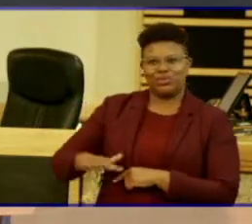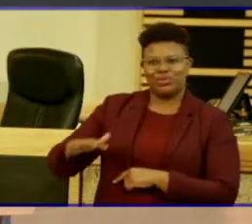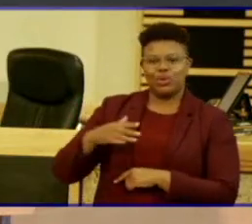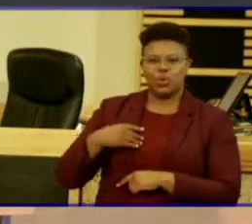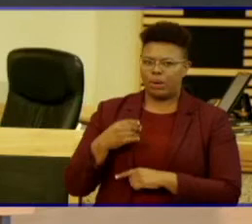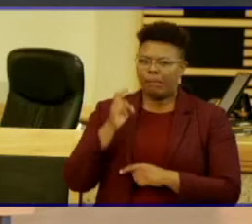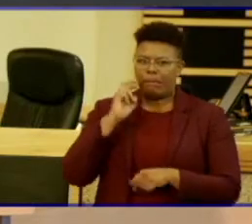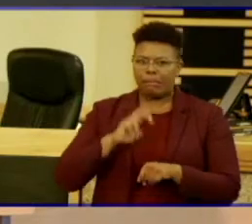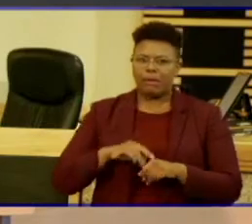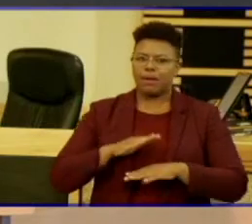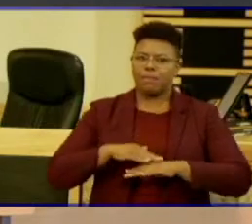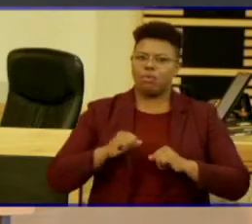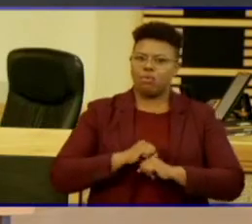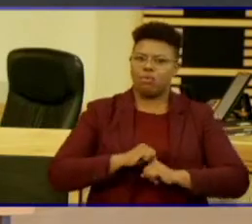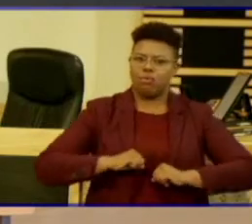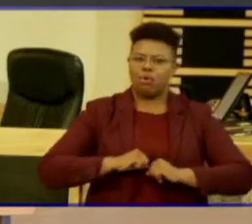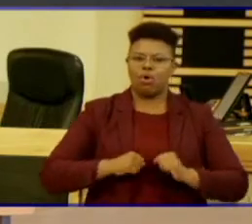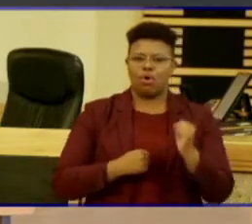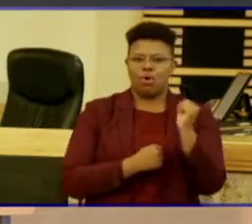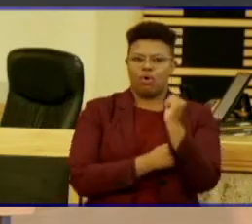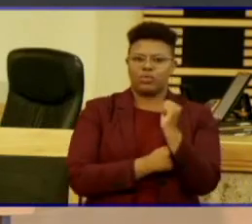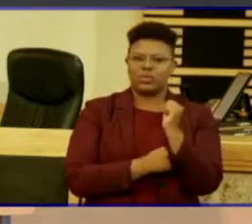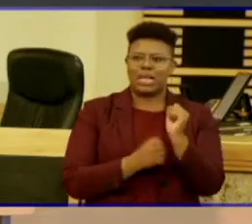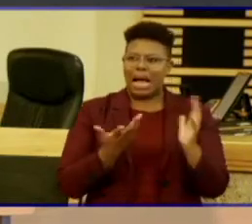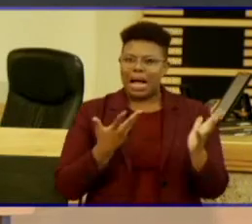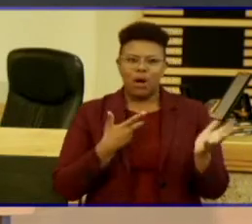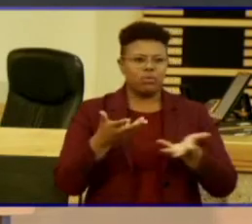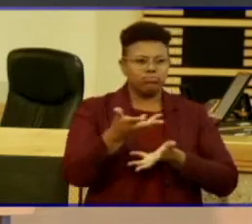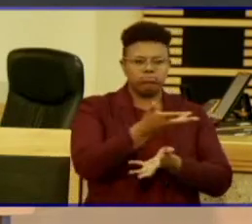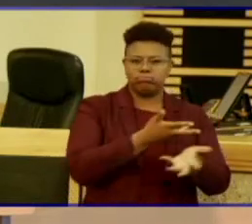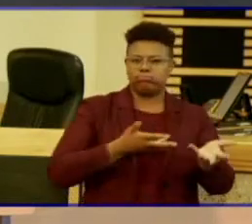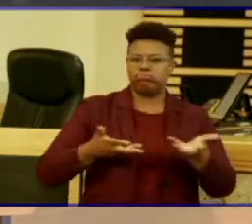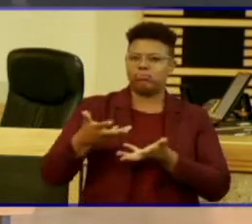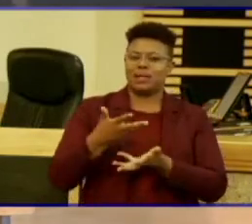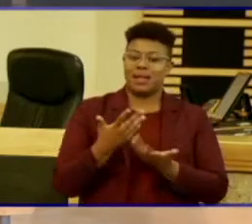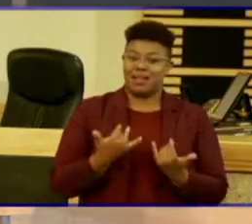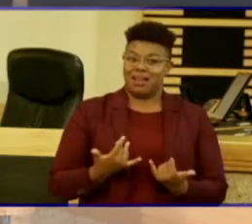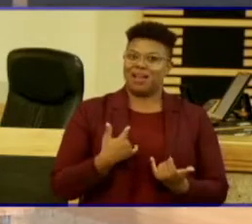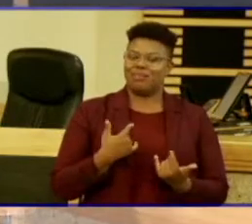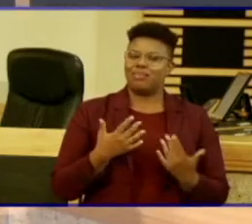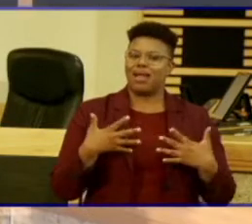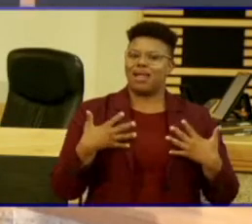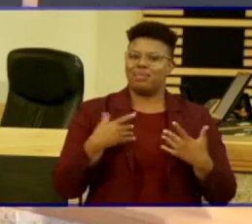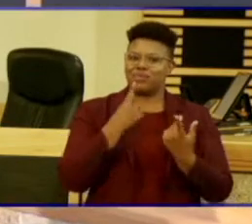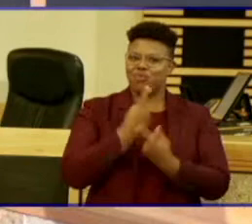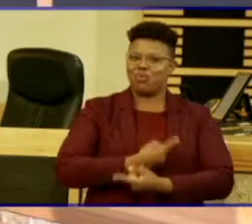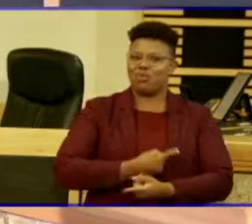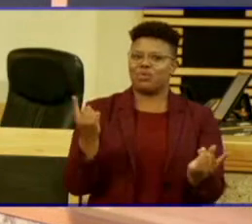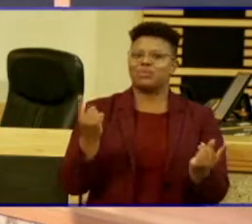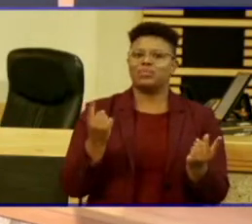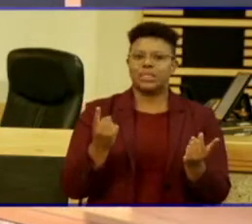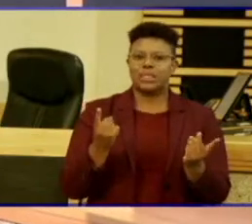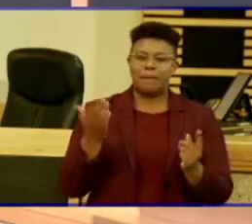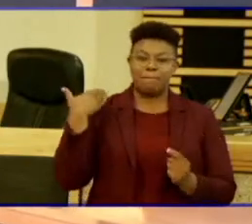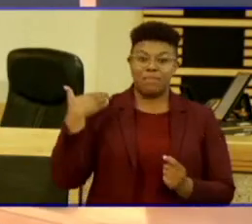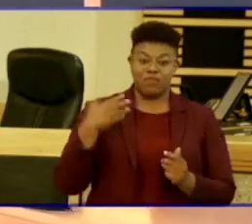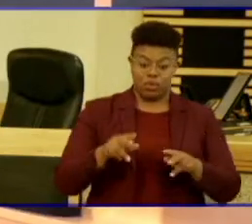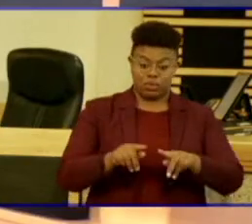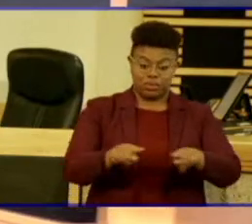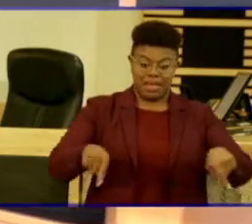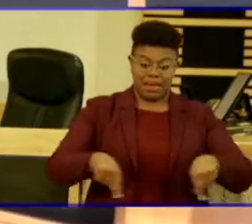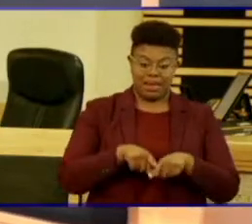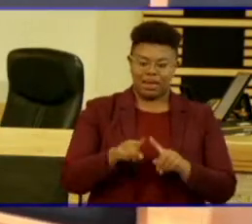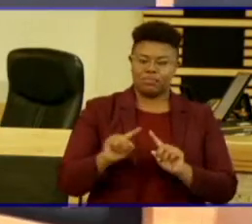to announce that the protracted litigation on the Bisho EF1, which many of you know